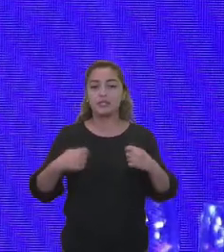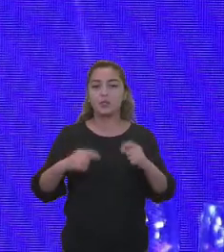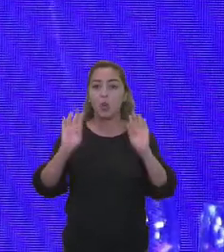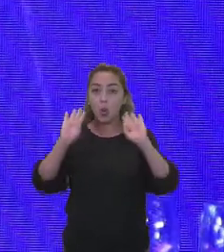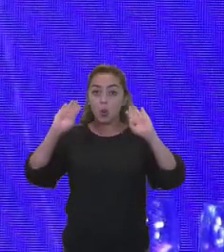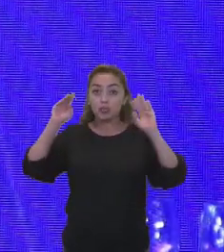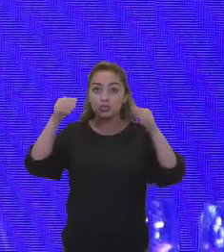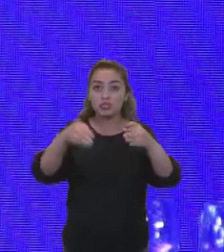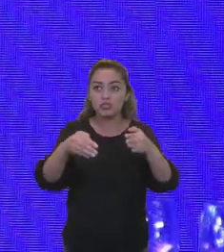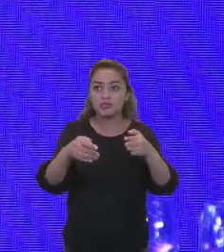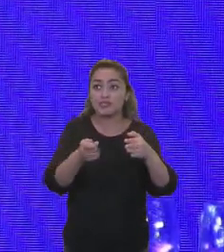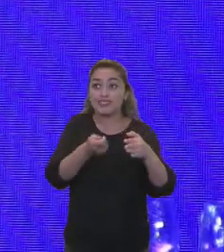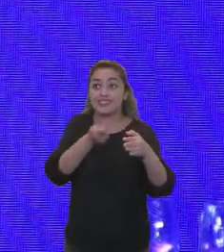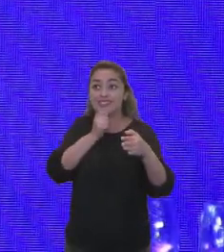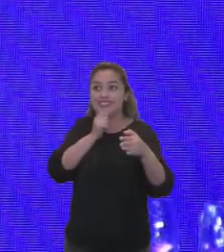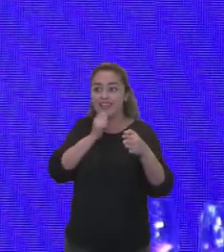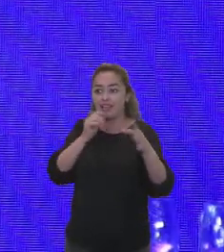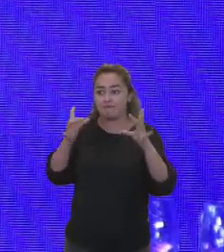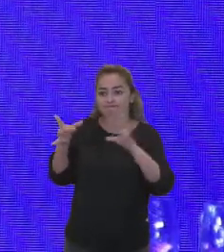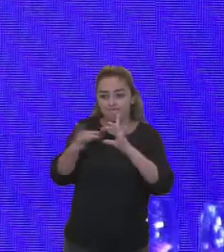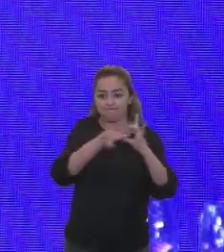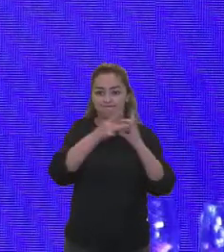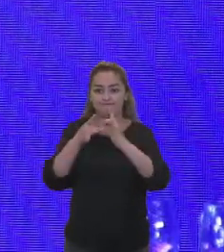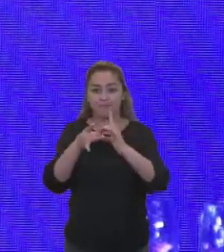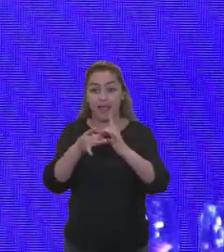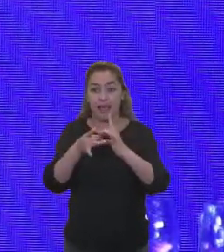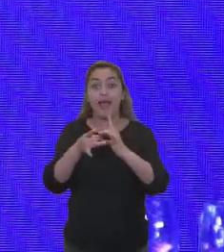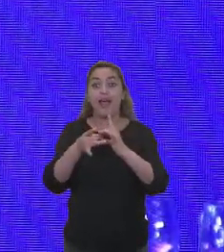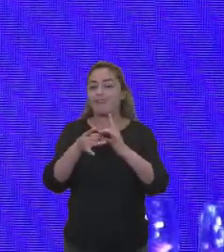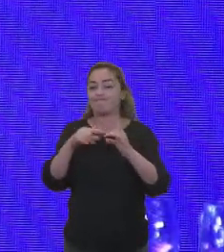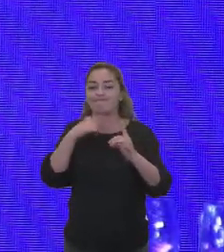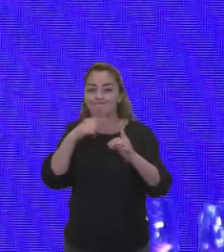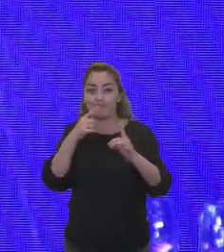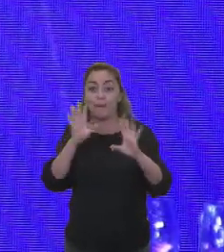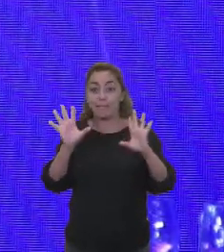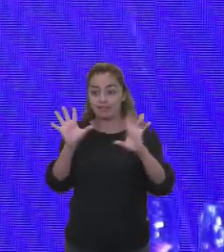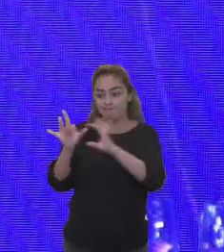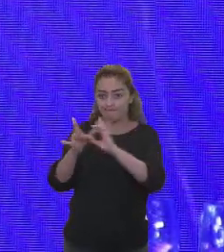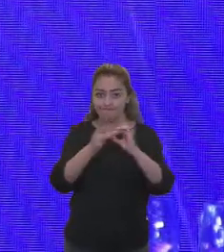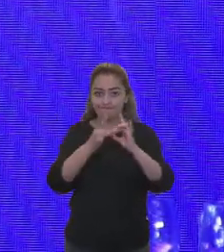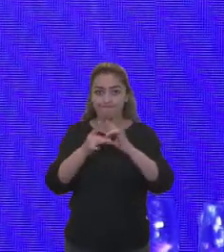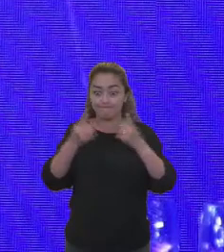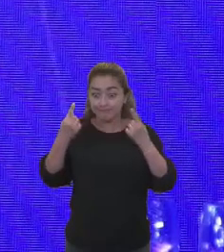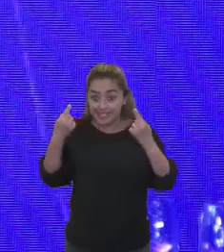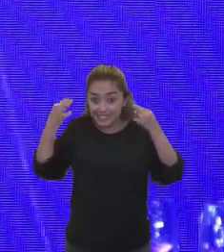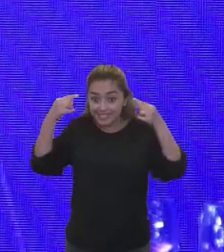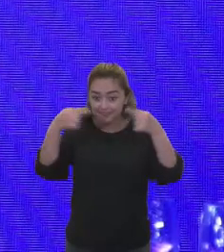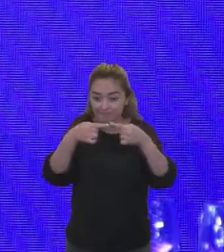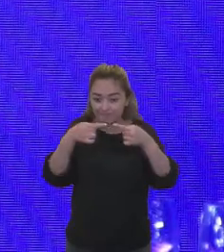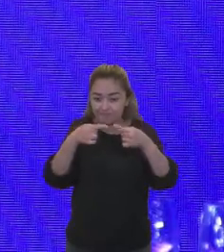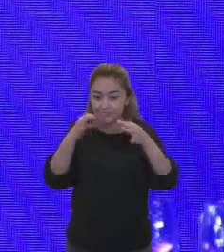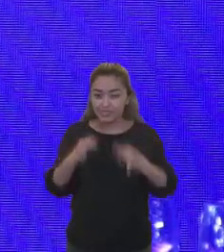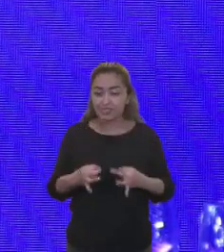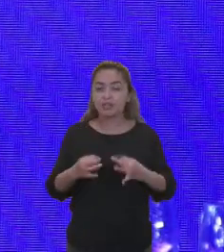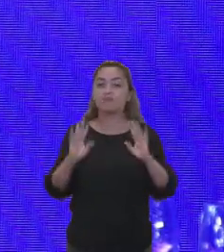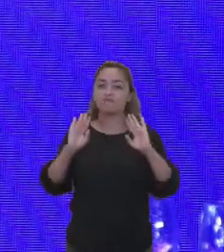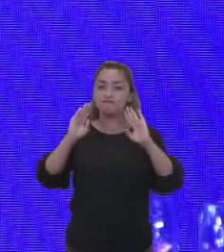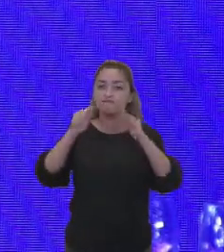when compared to when objectives are not aligned. The idea of the first project that we launched